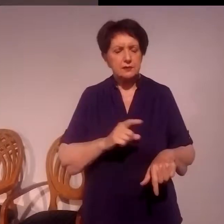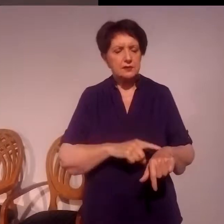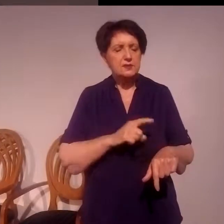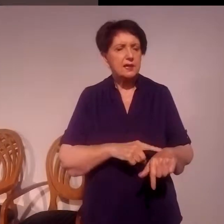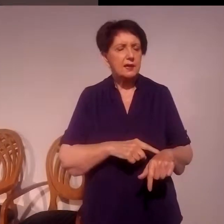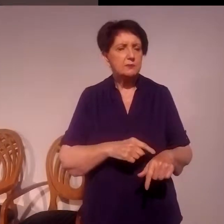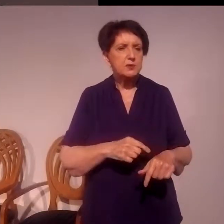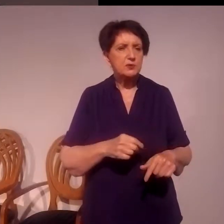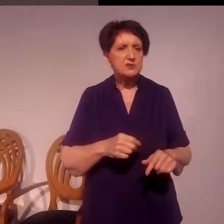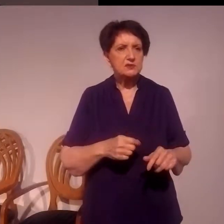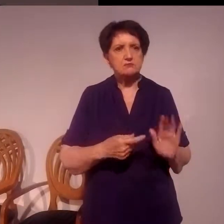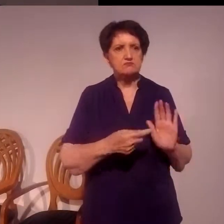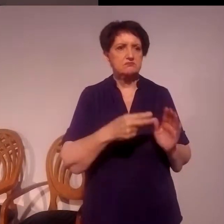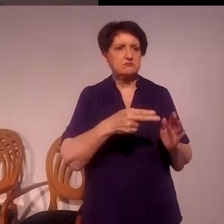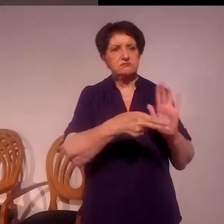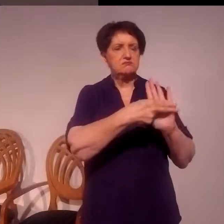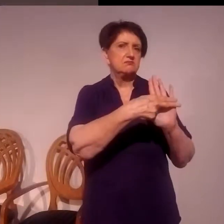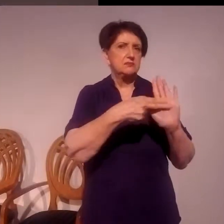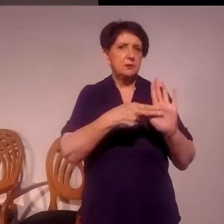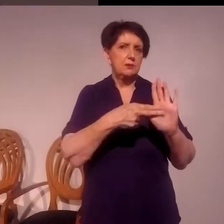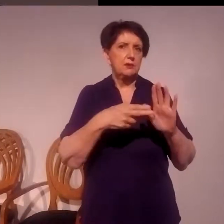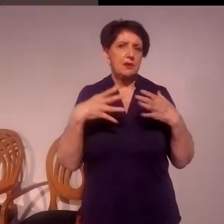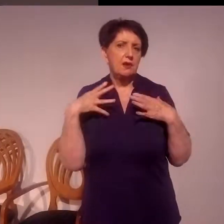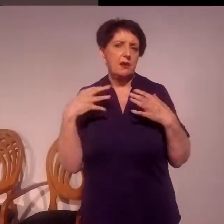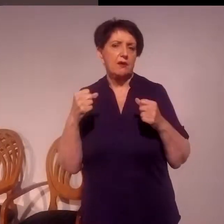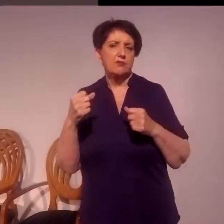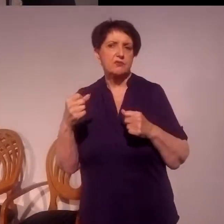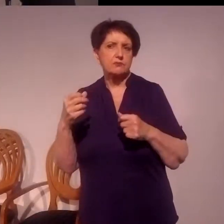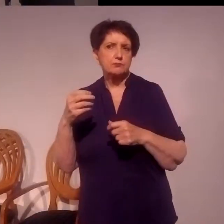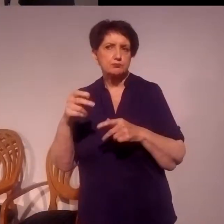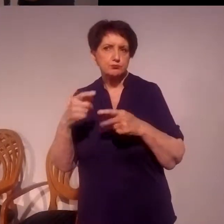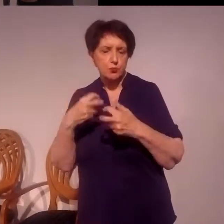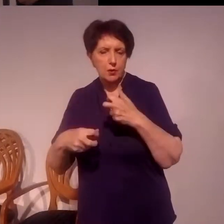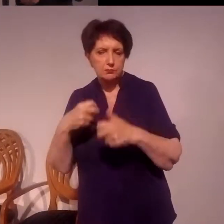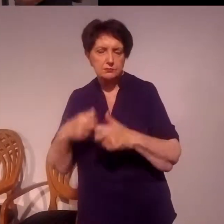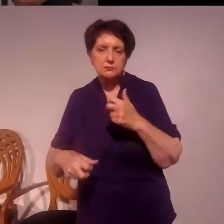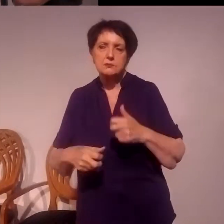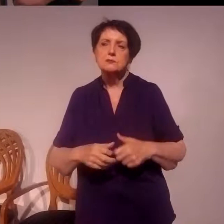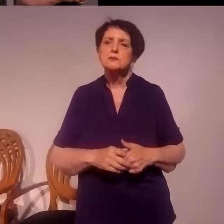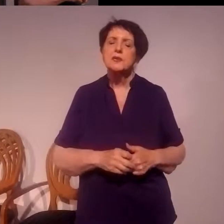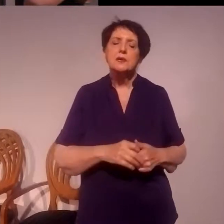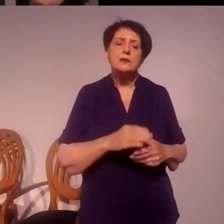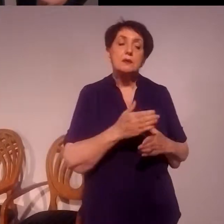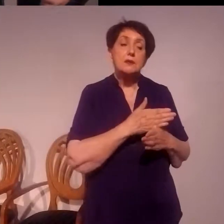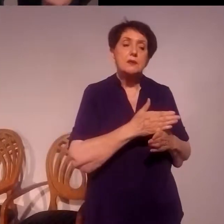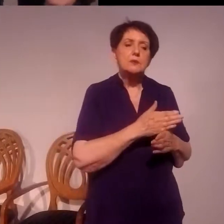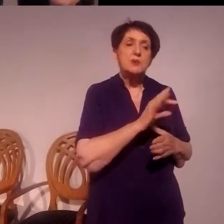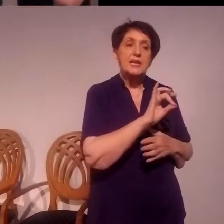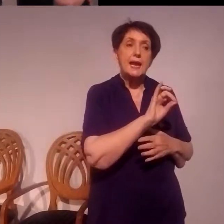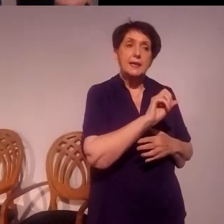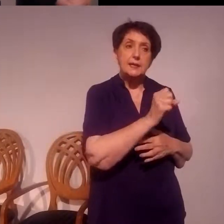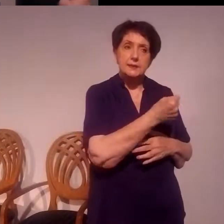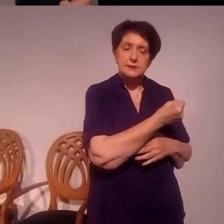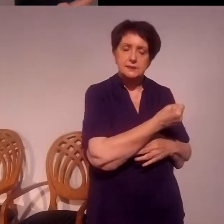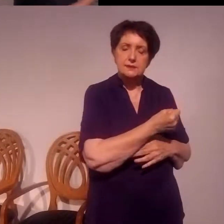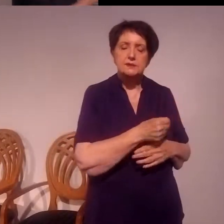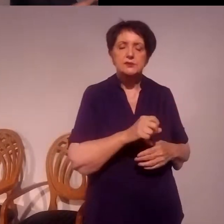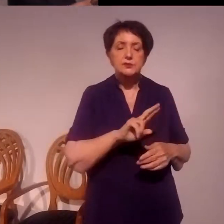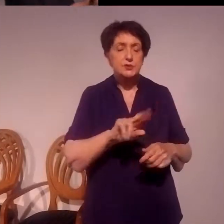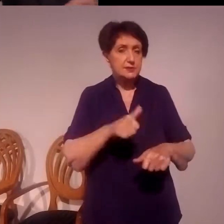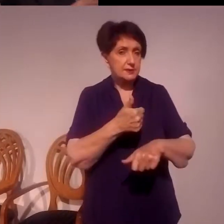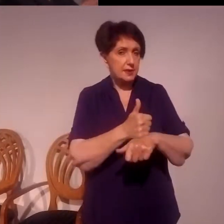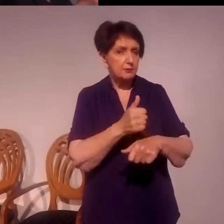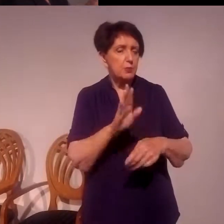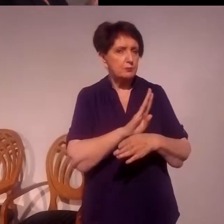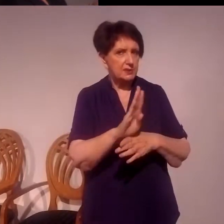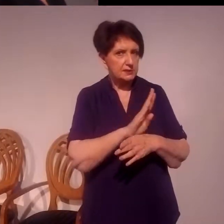a stigmatized health crisis. It was also in the mid-'80s, just so you know, that she established the Hay